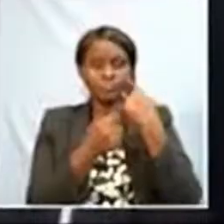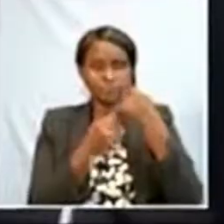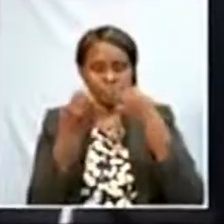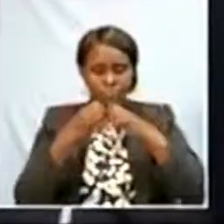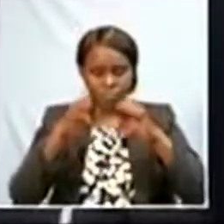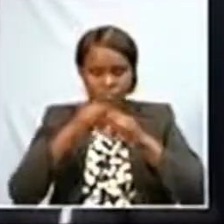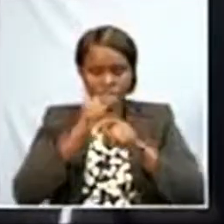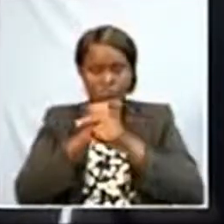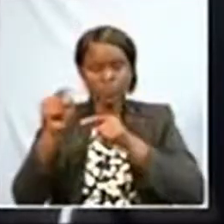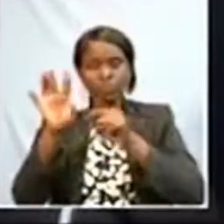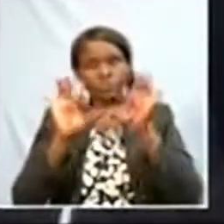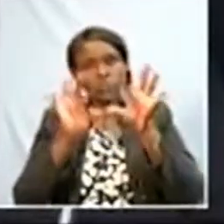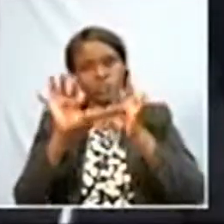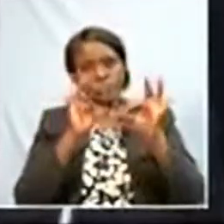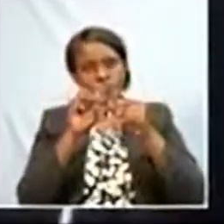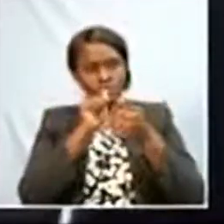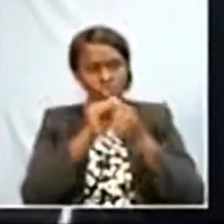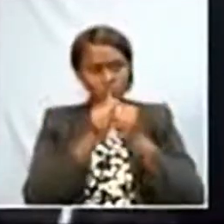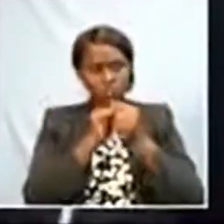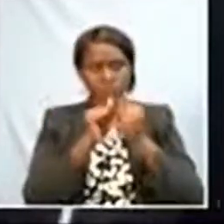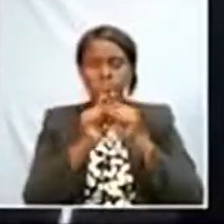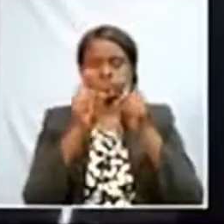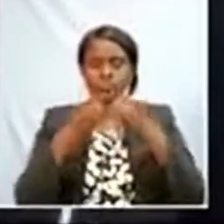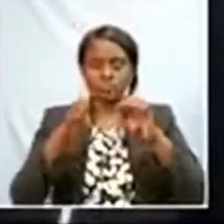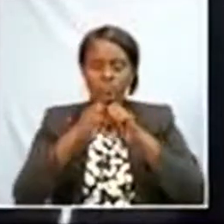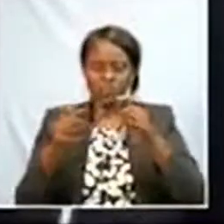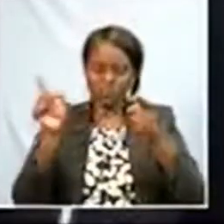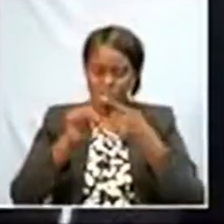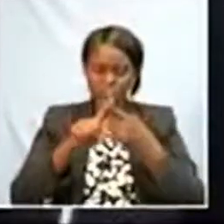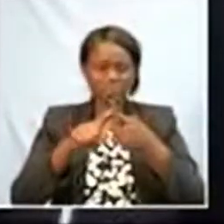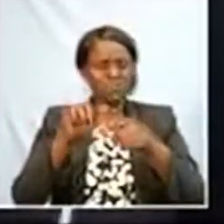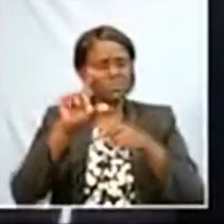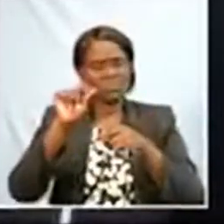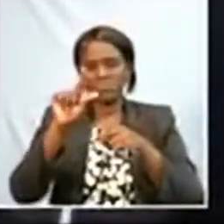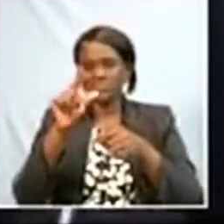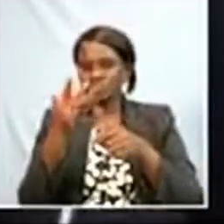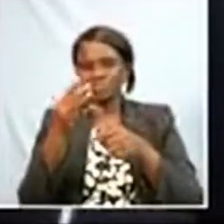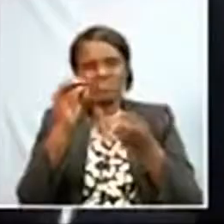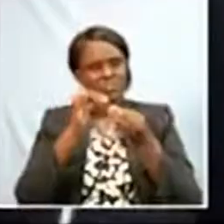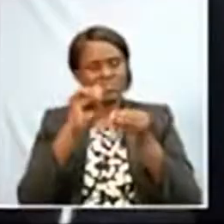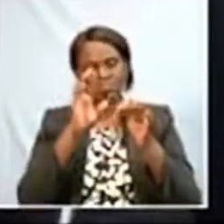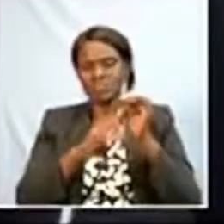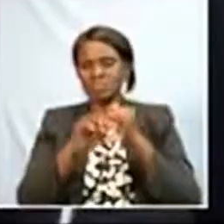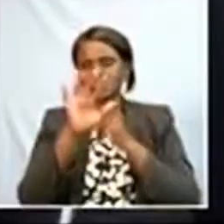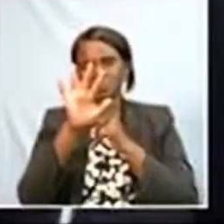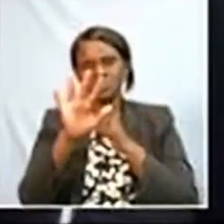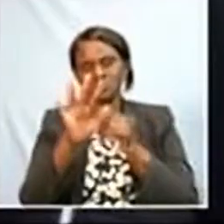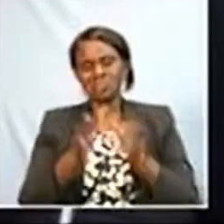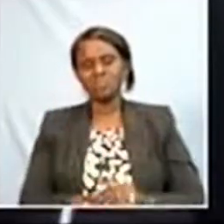just sampled, queried, and they are even going up to 2025, they are more than 4.